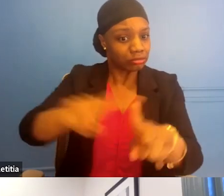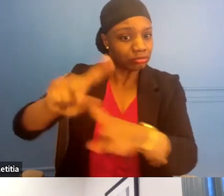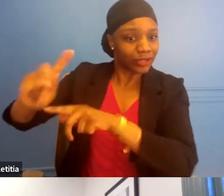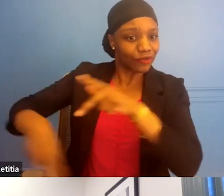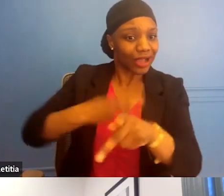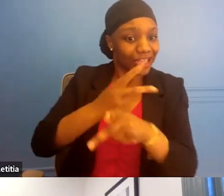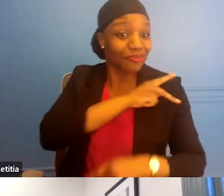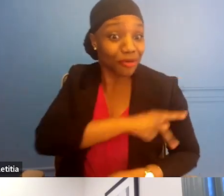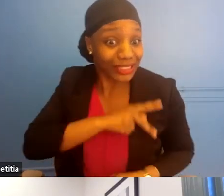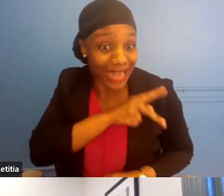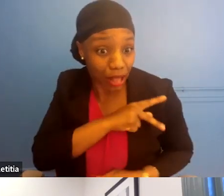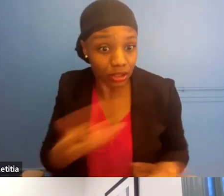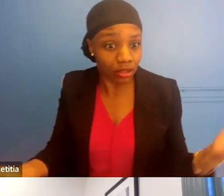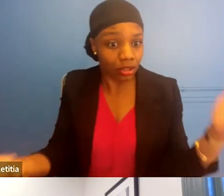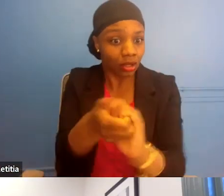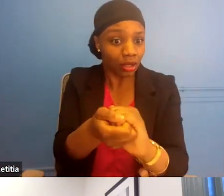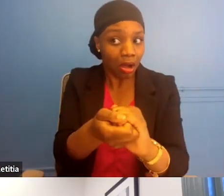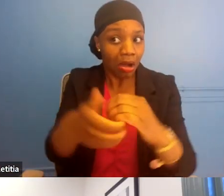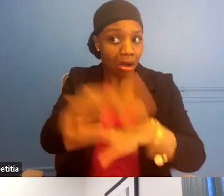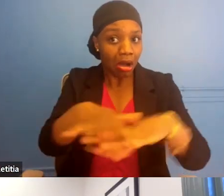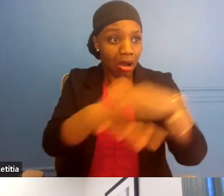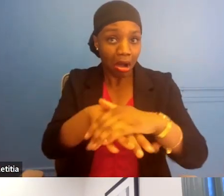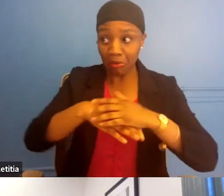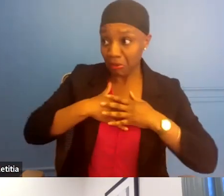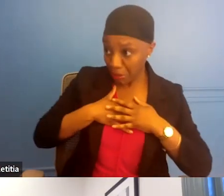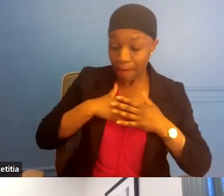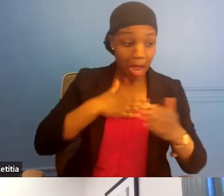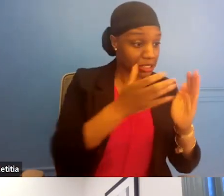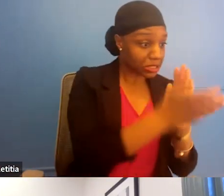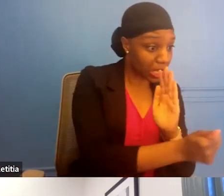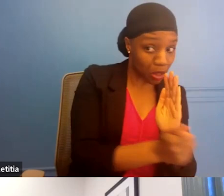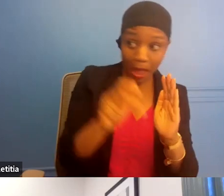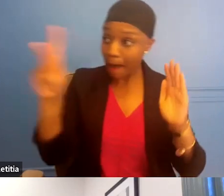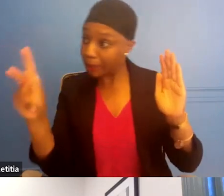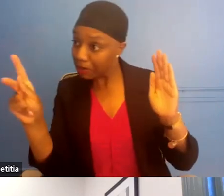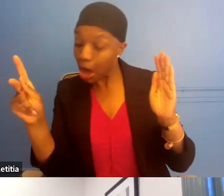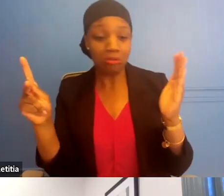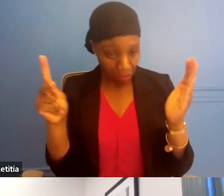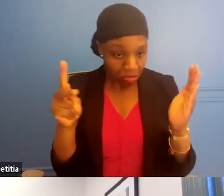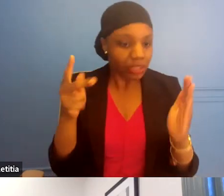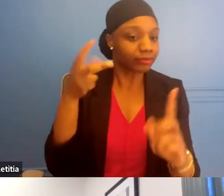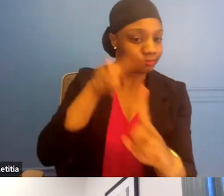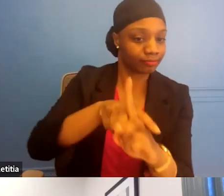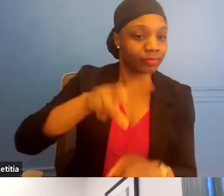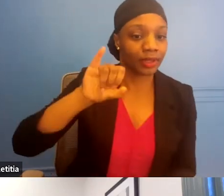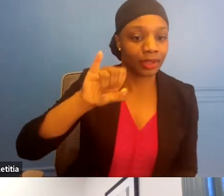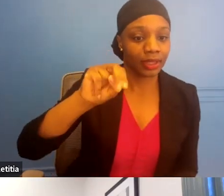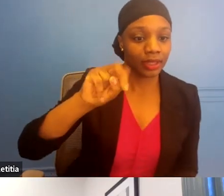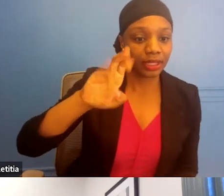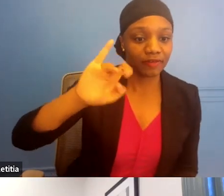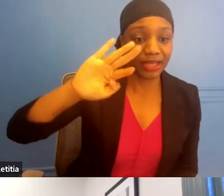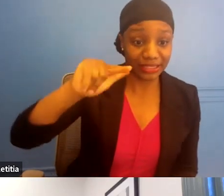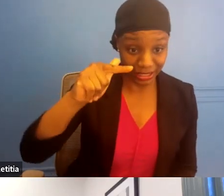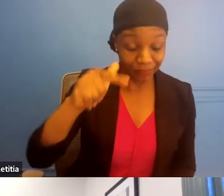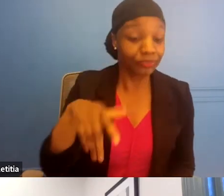of personalities, it could be interesting for you to apply those skill set and in the world of investing. And so I ended up